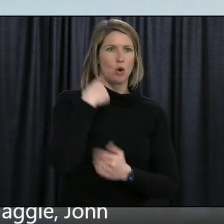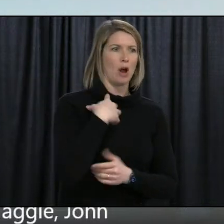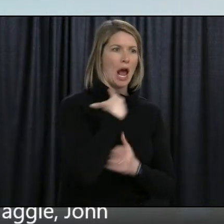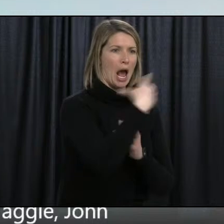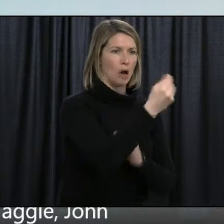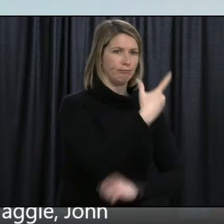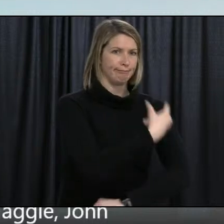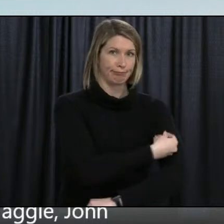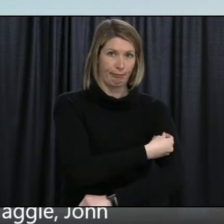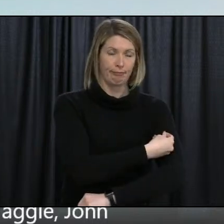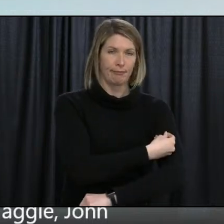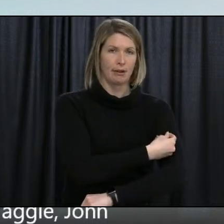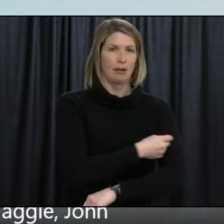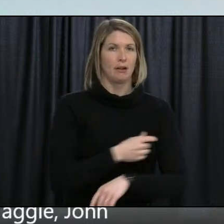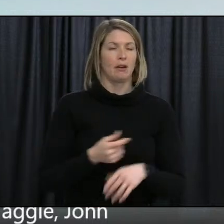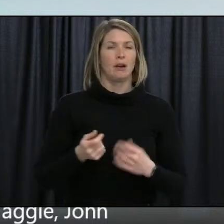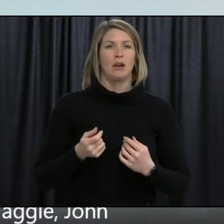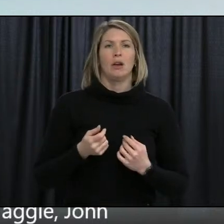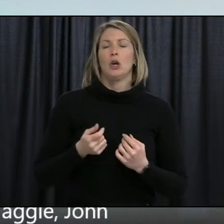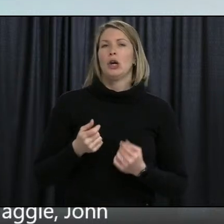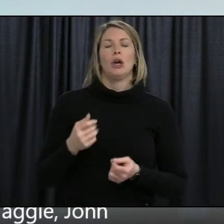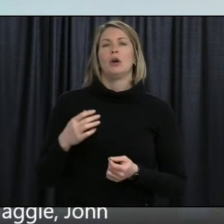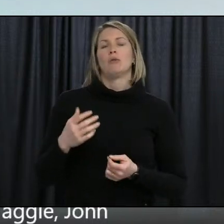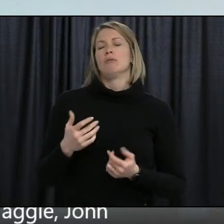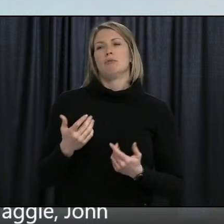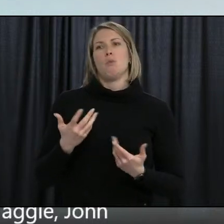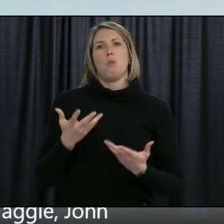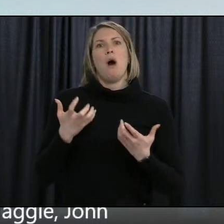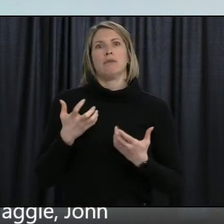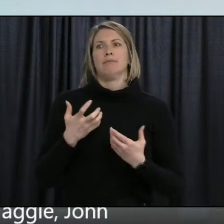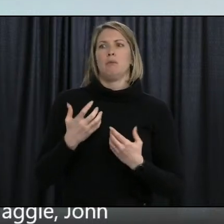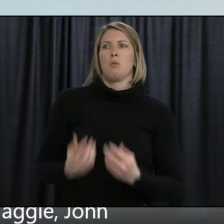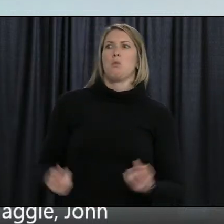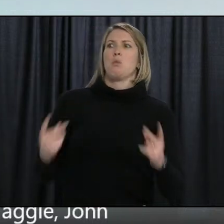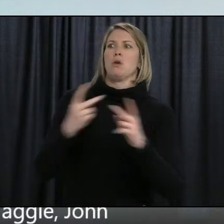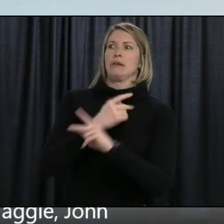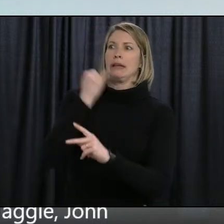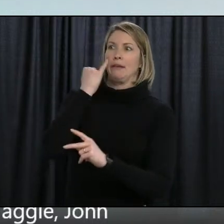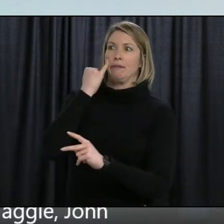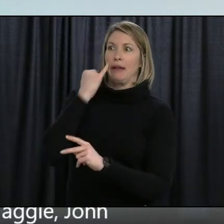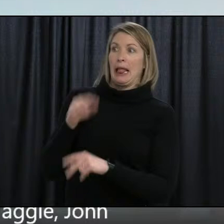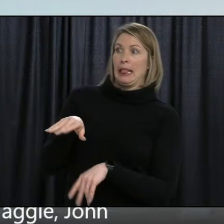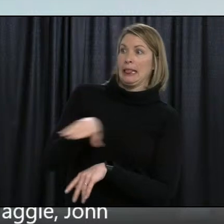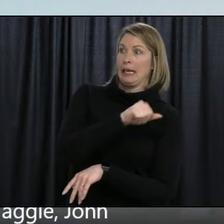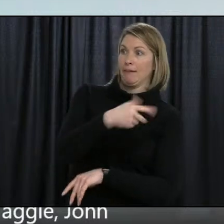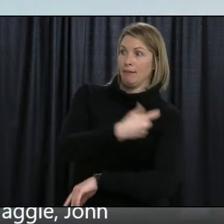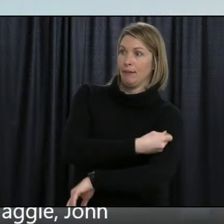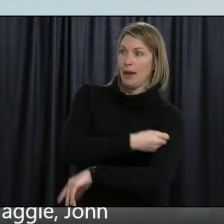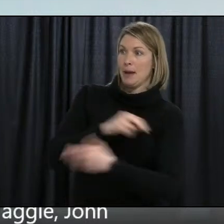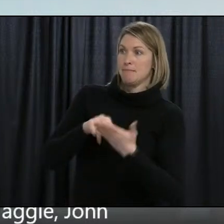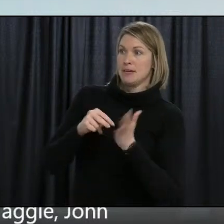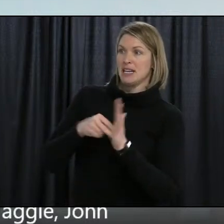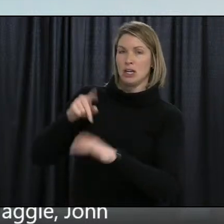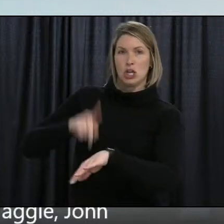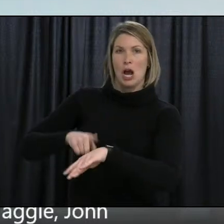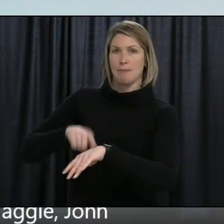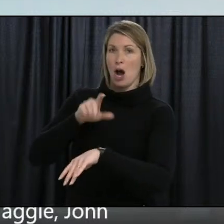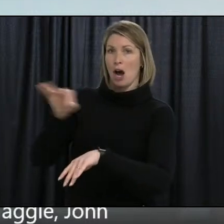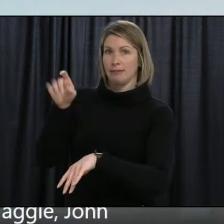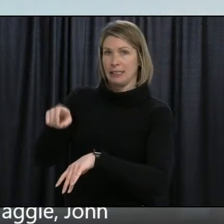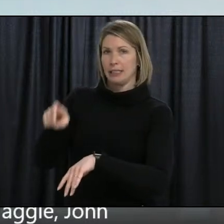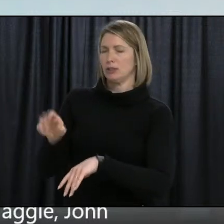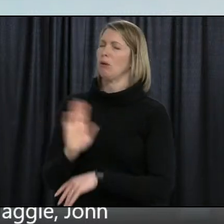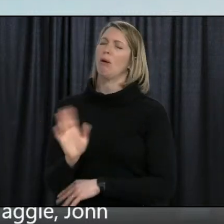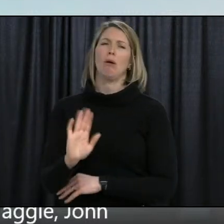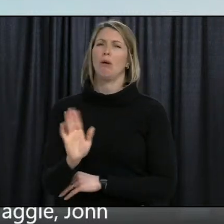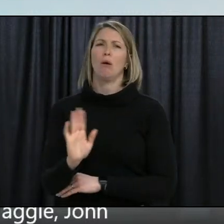are concerned, we're not trying to put any barriers there for them getting the vaccine. Obviously, I would encourage private employers to do the same, but